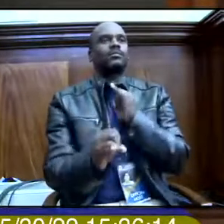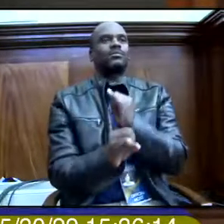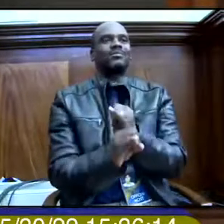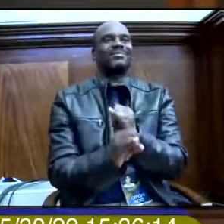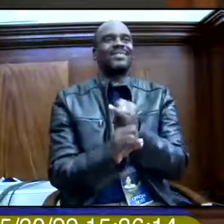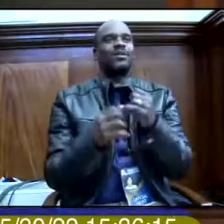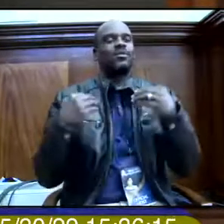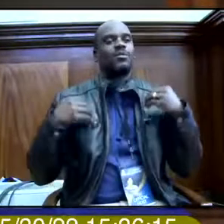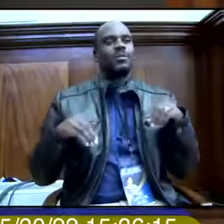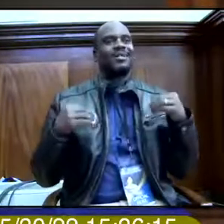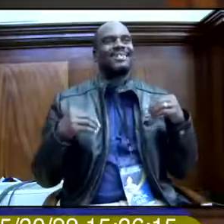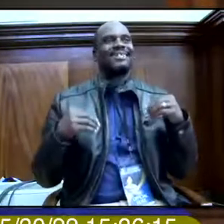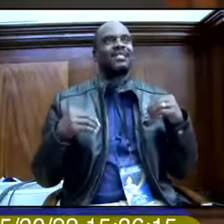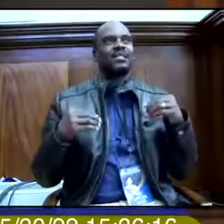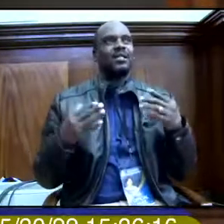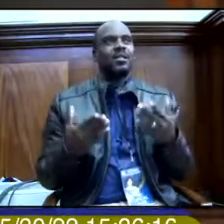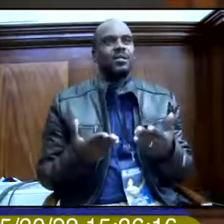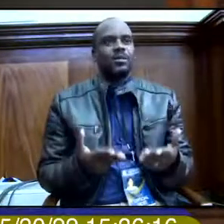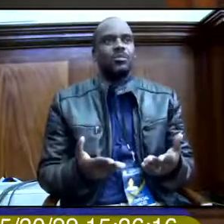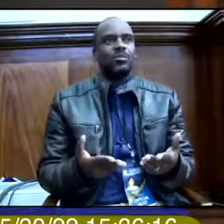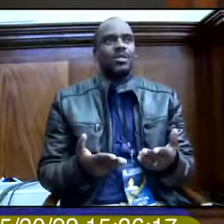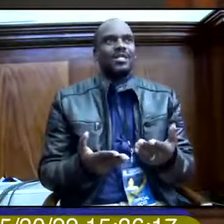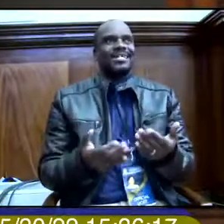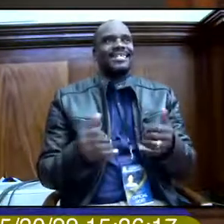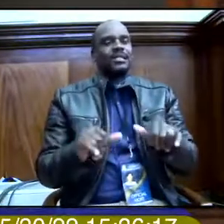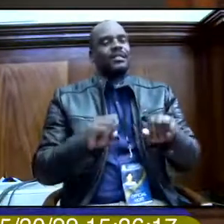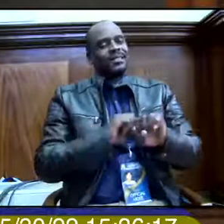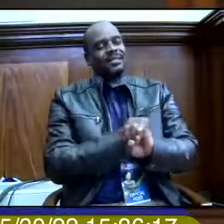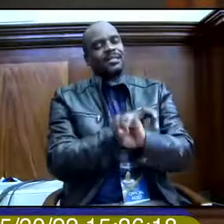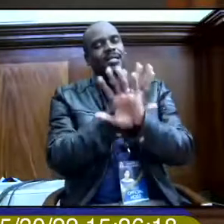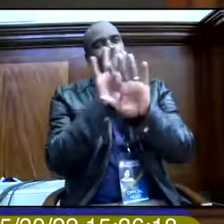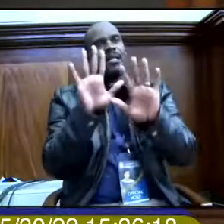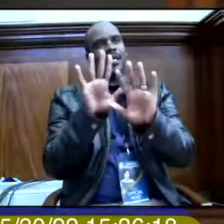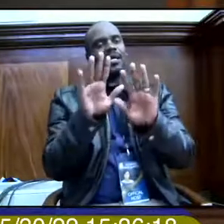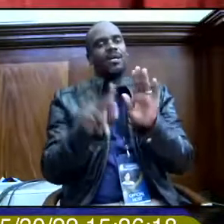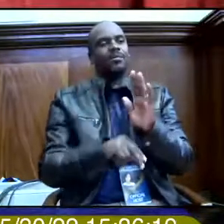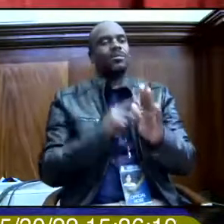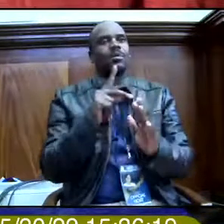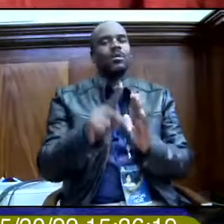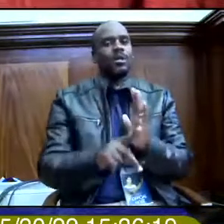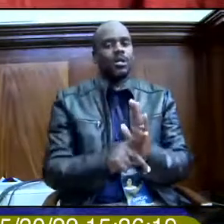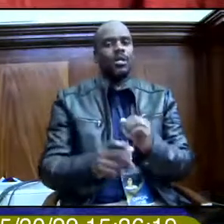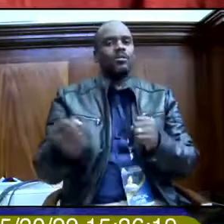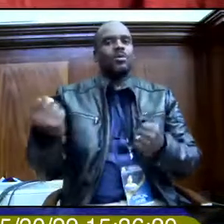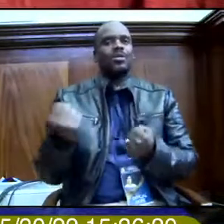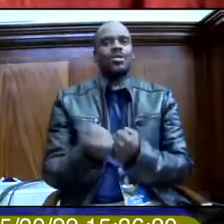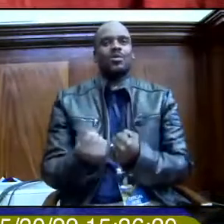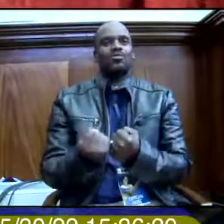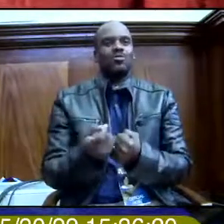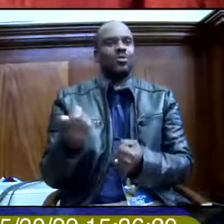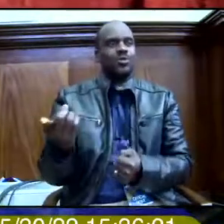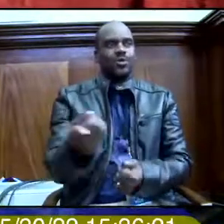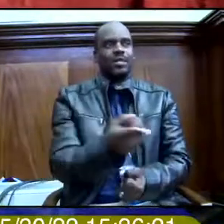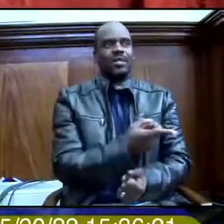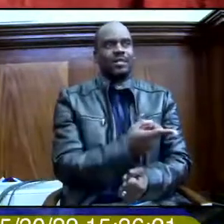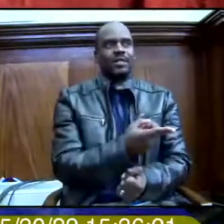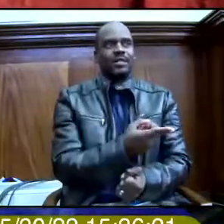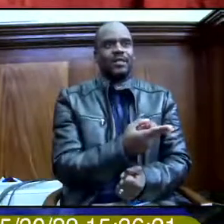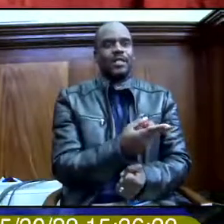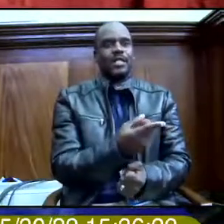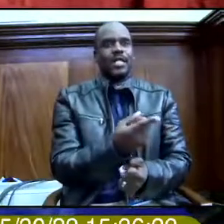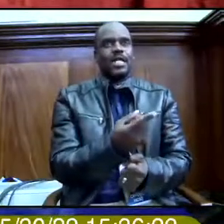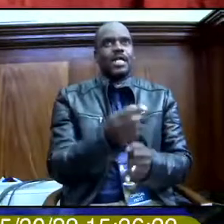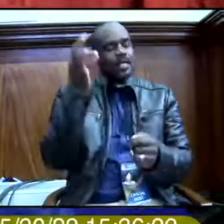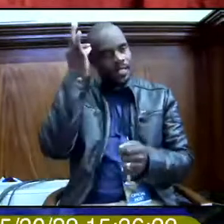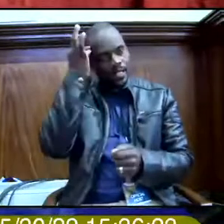is misplaced and we need instead a clear program to support the most urgently needed components of